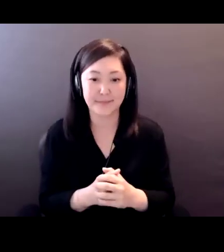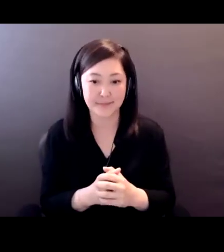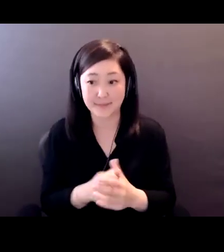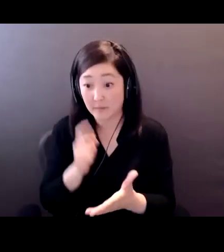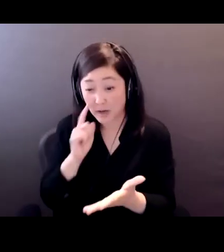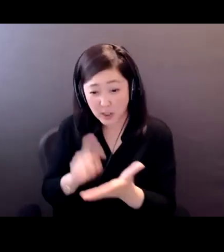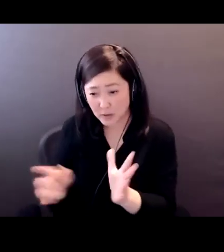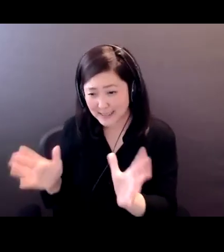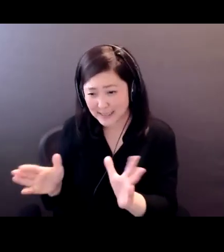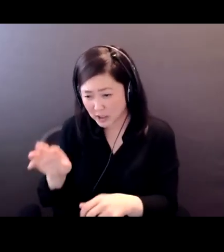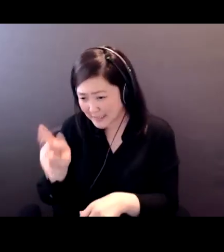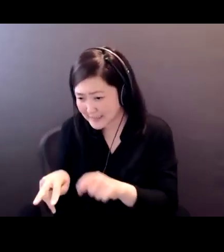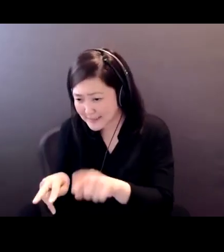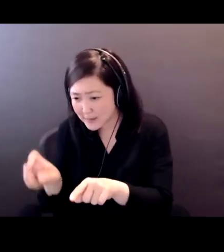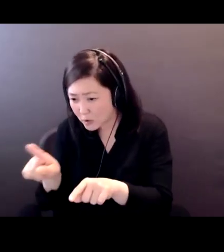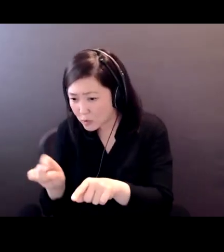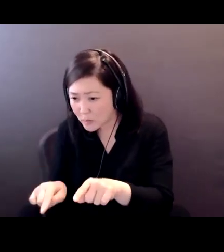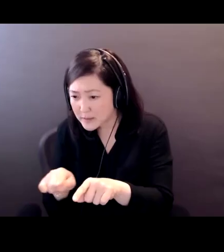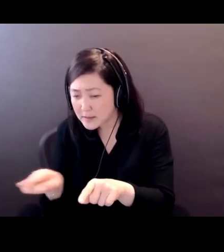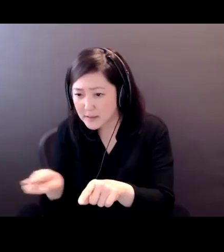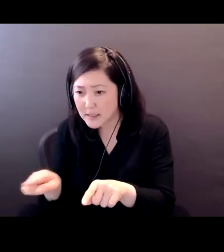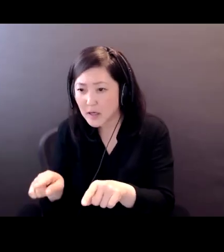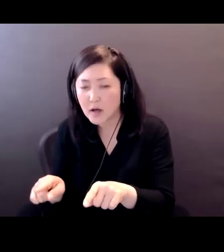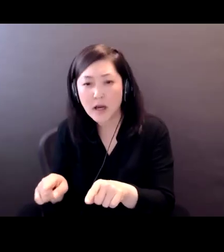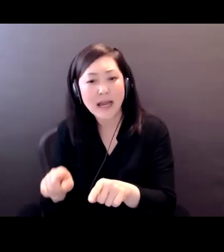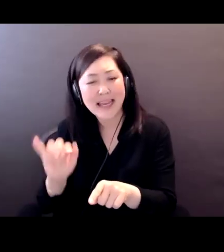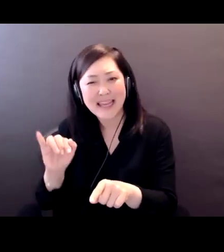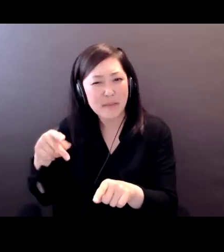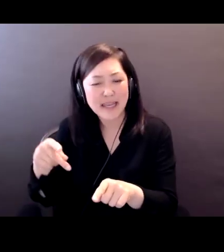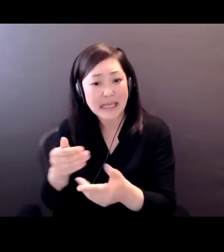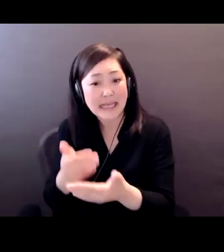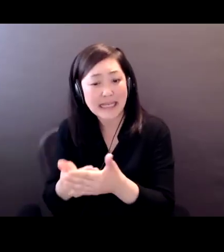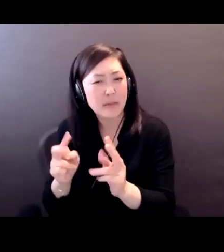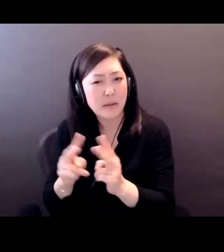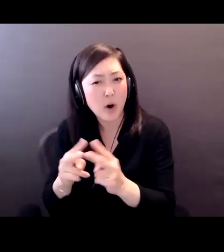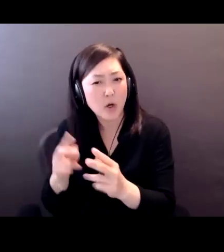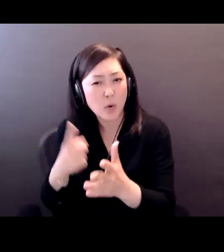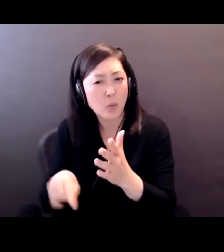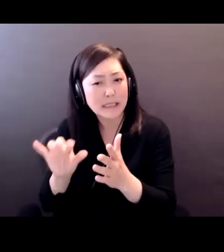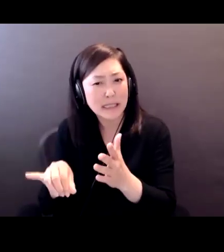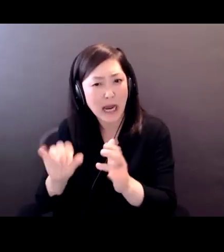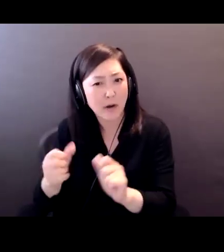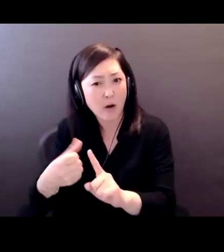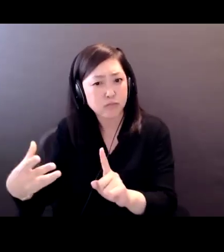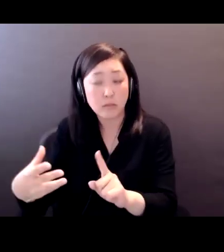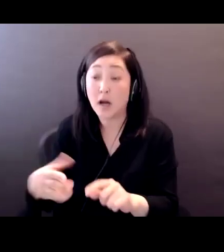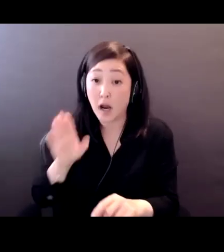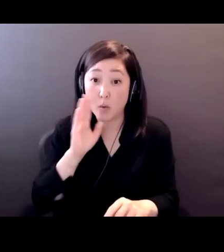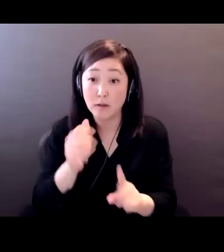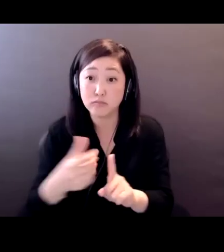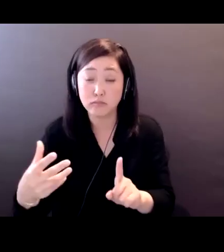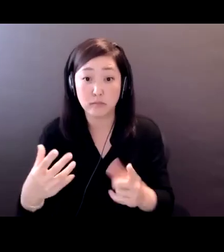in the chat box there a question about what is an intimate partner. So I will just pause here and define that, because in